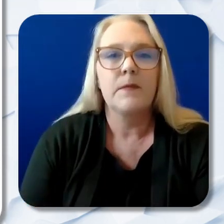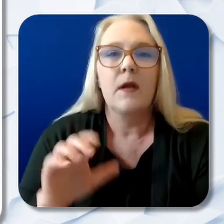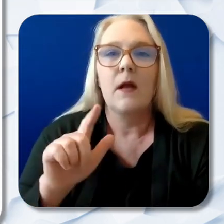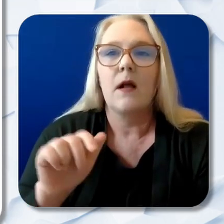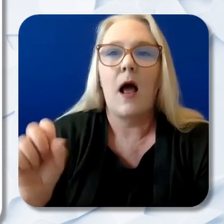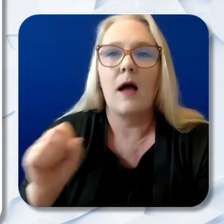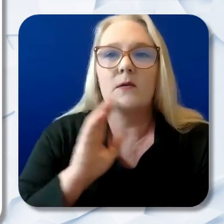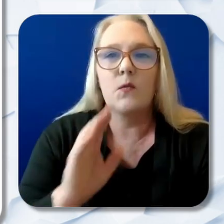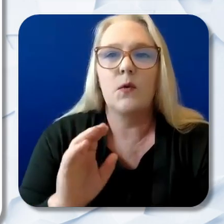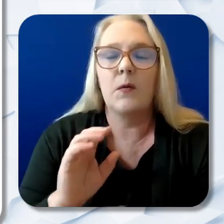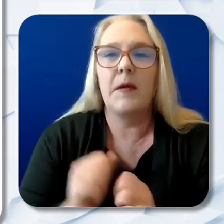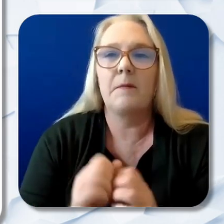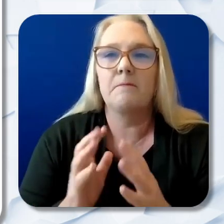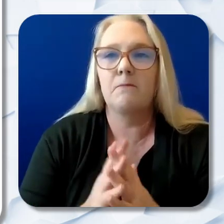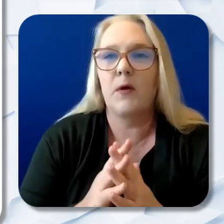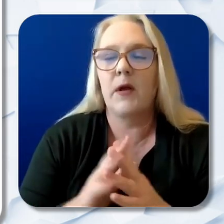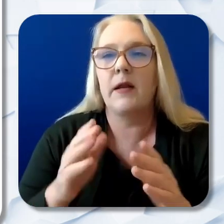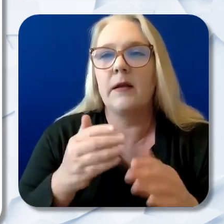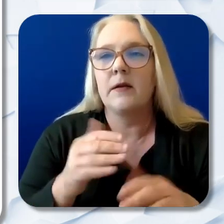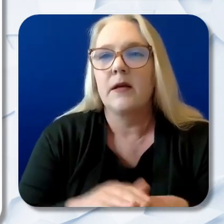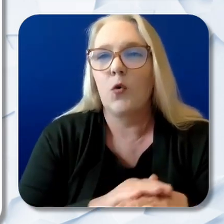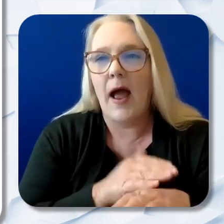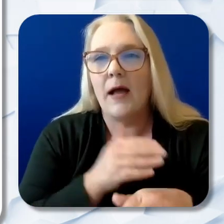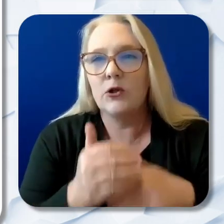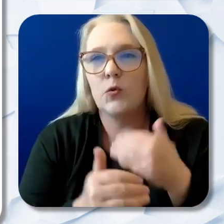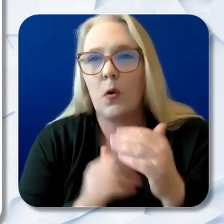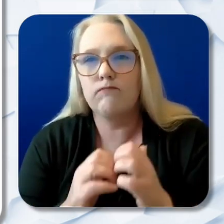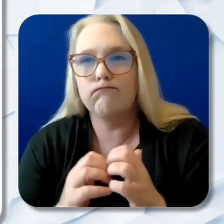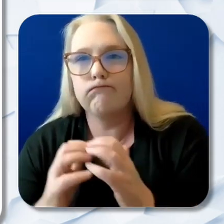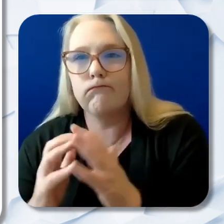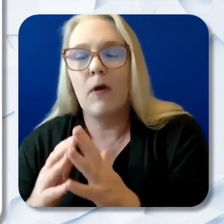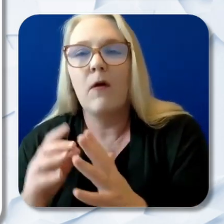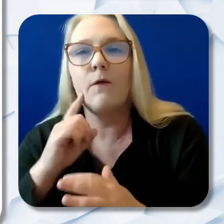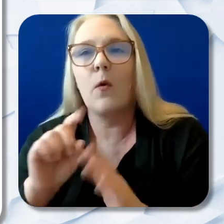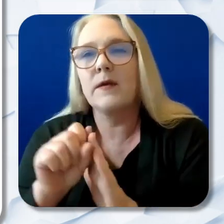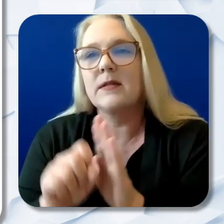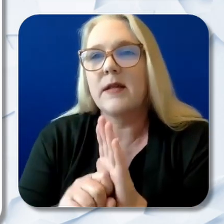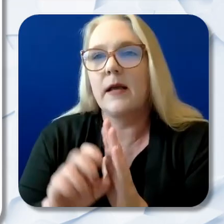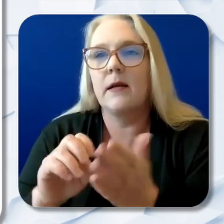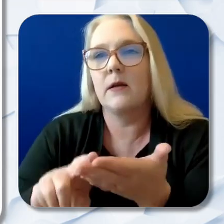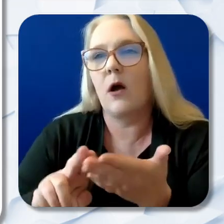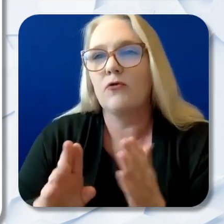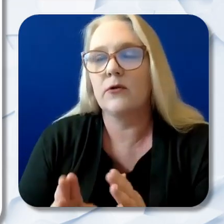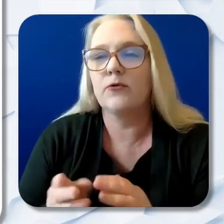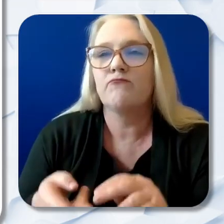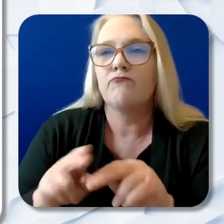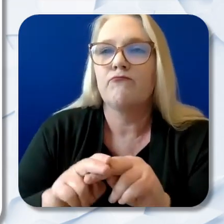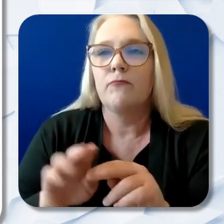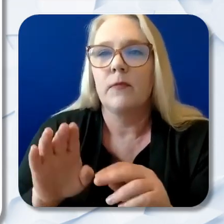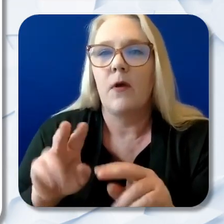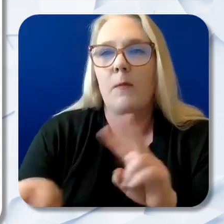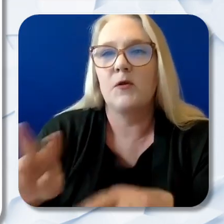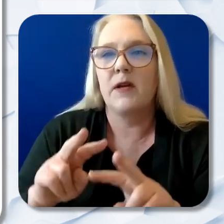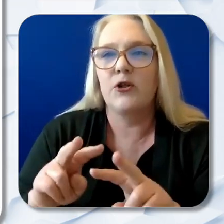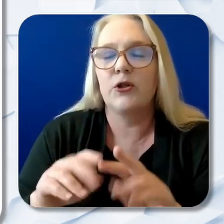implemented with a graduated phase-in approach that will allow time for the state and contractors to increase observation capacity